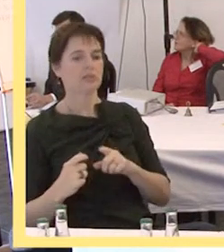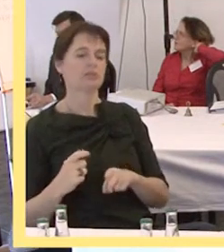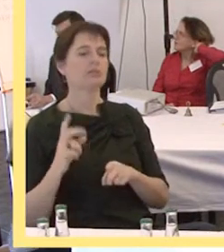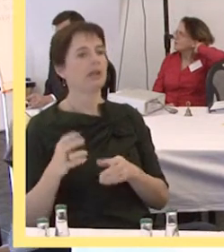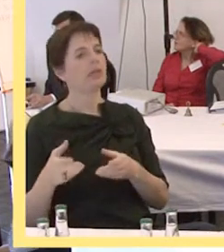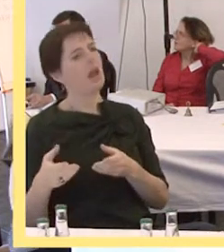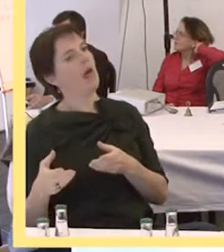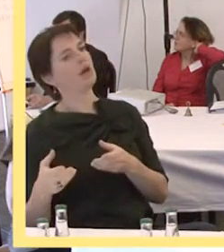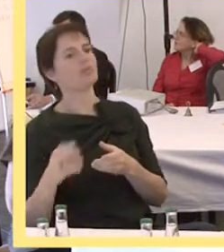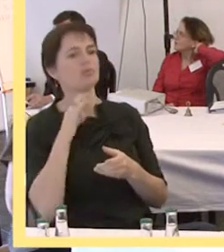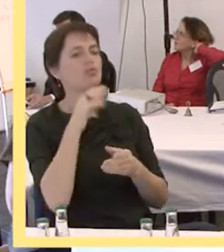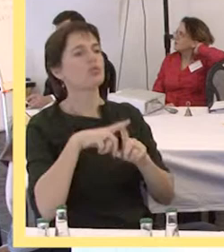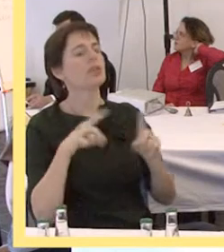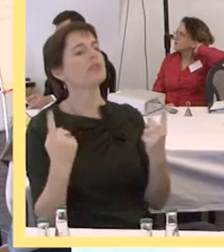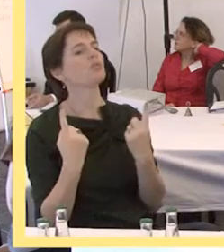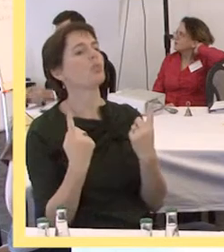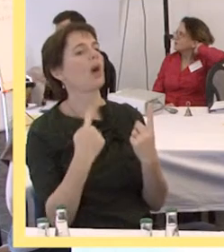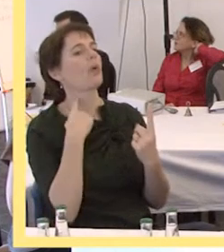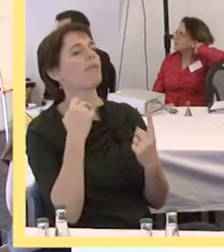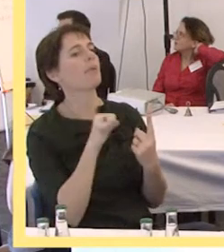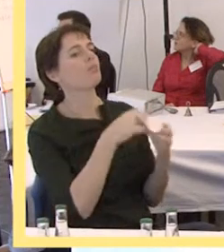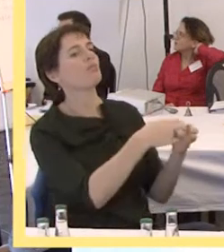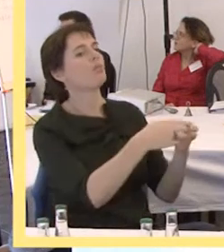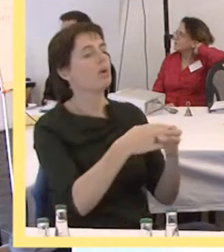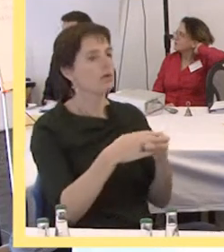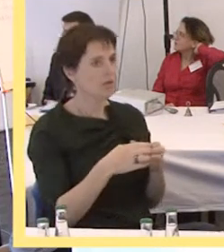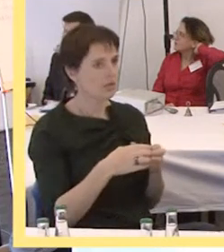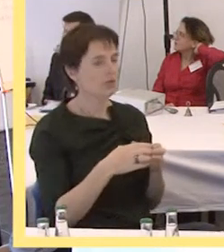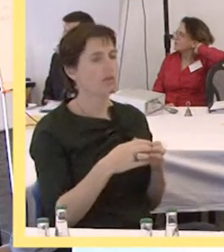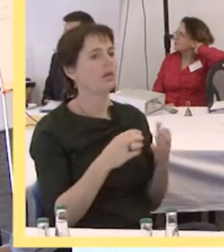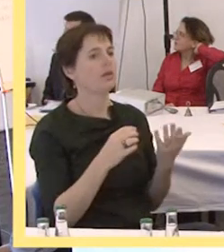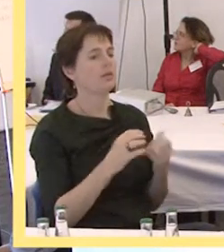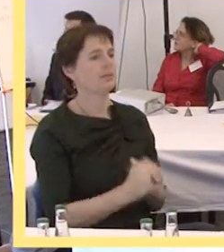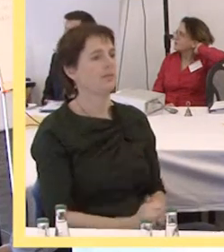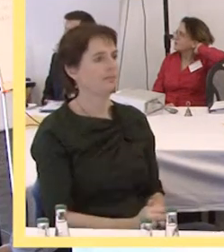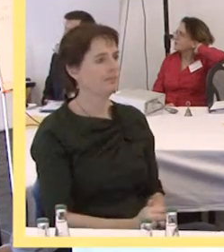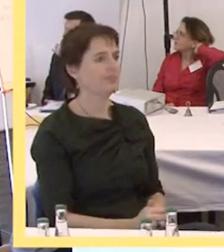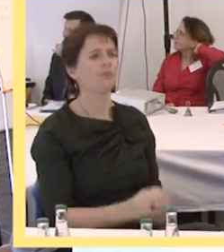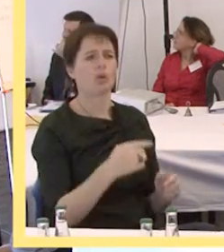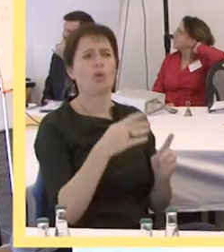phases and with various target groups. And last but not least, a comprehensive guideline.